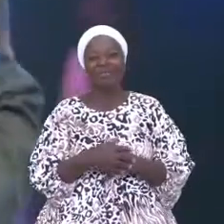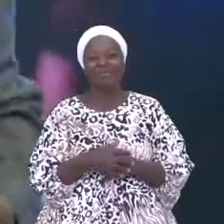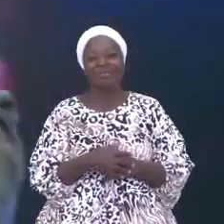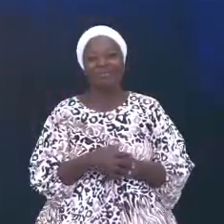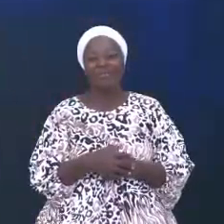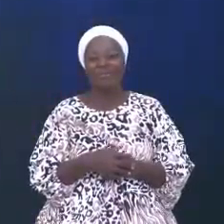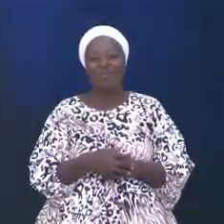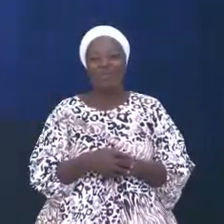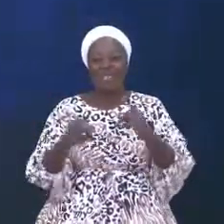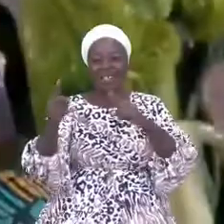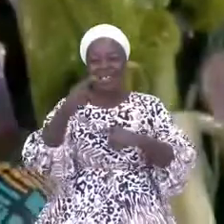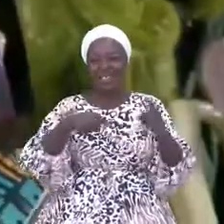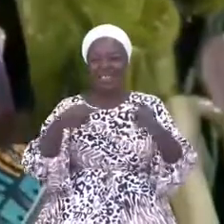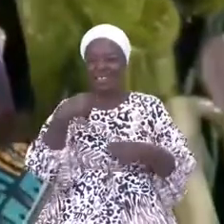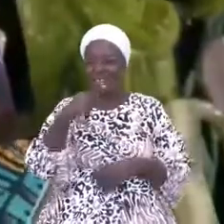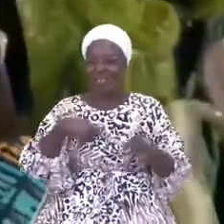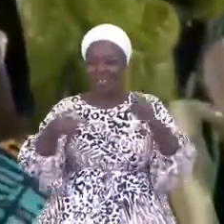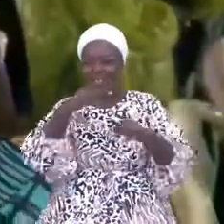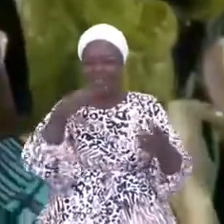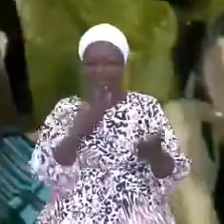Say it for yourself.